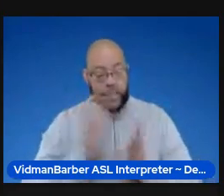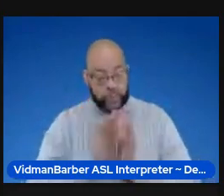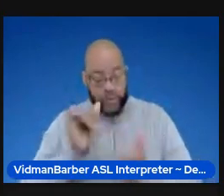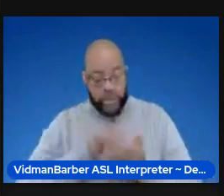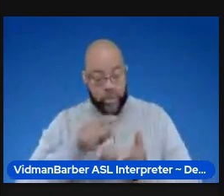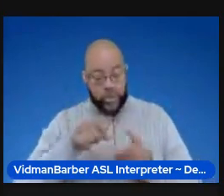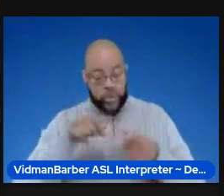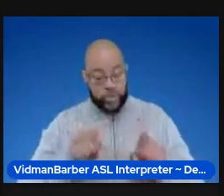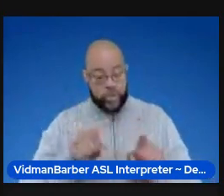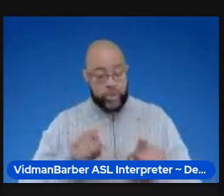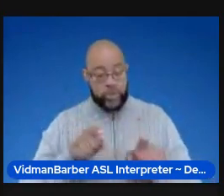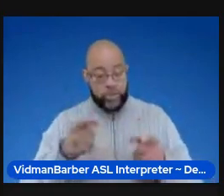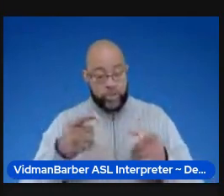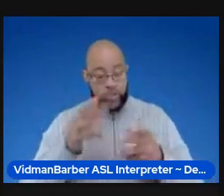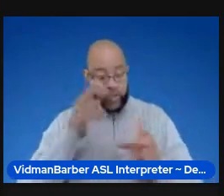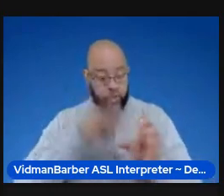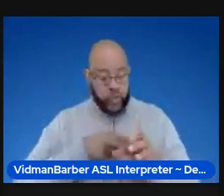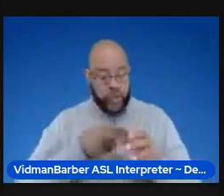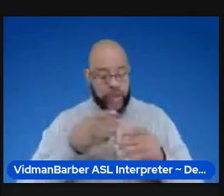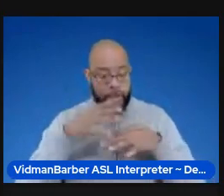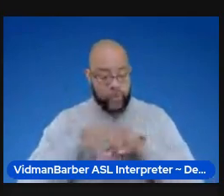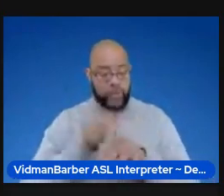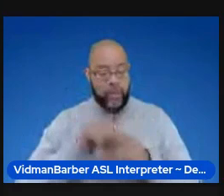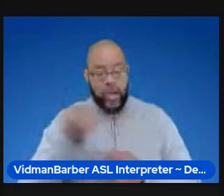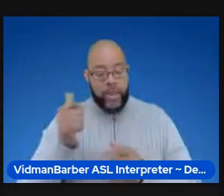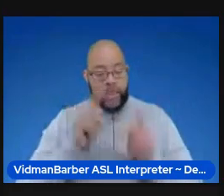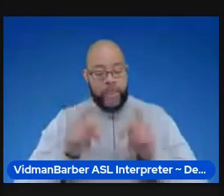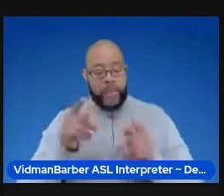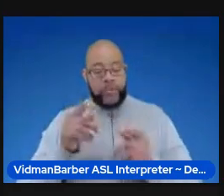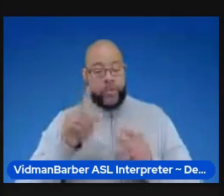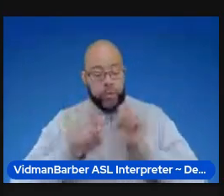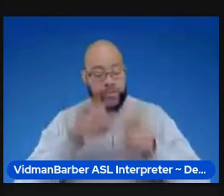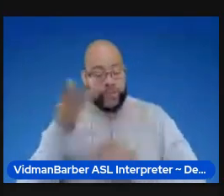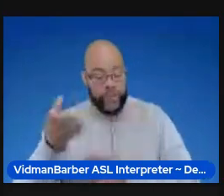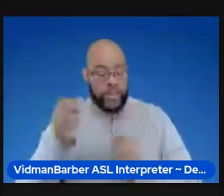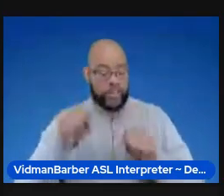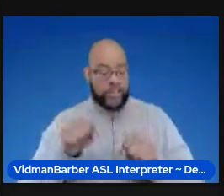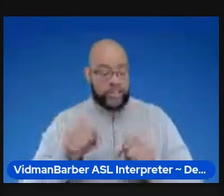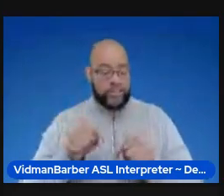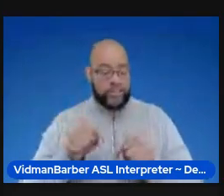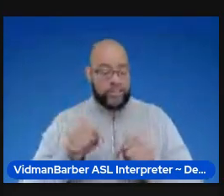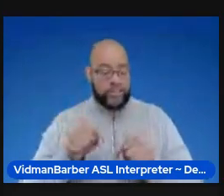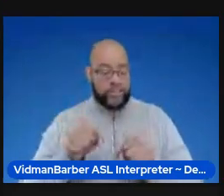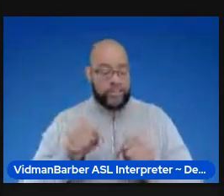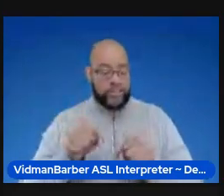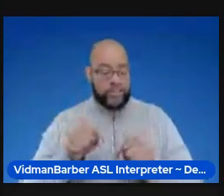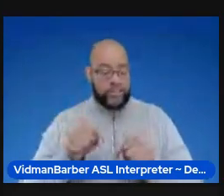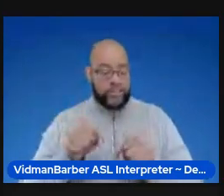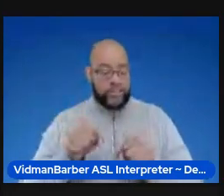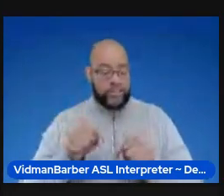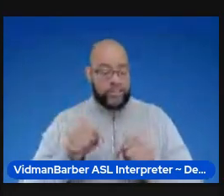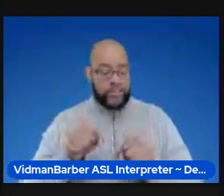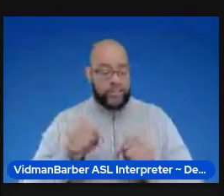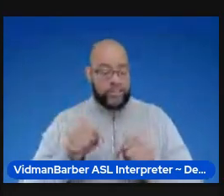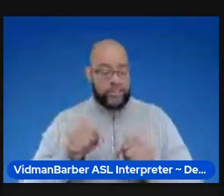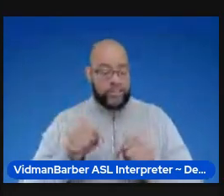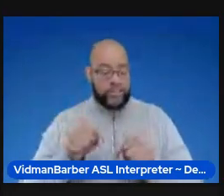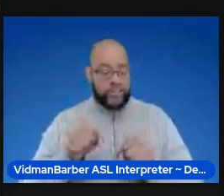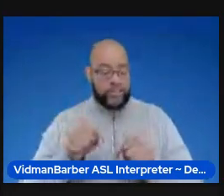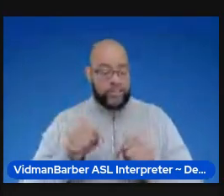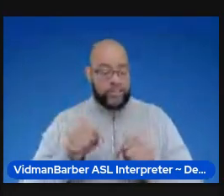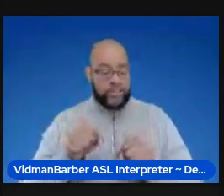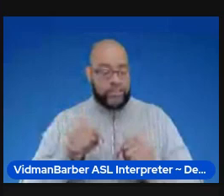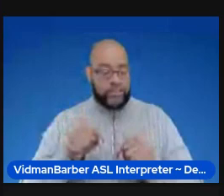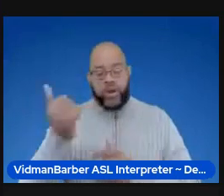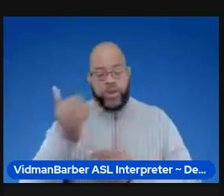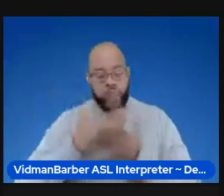candidate questions that are there, just help us attend to it. Because we're moving to another section now, which